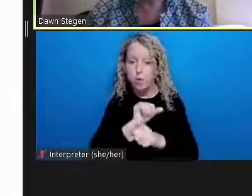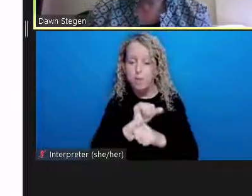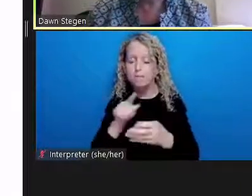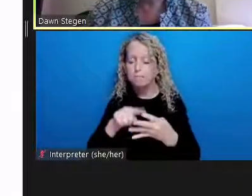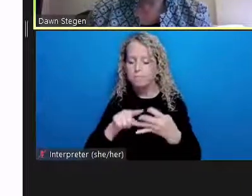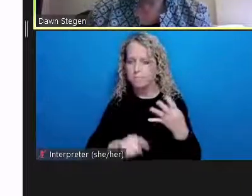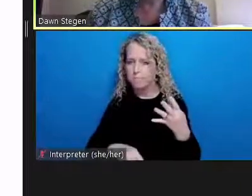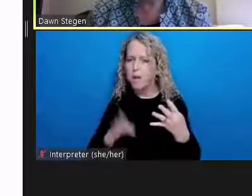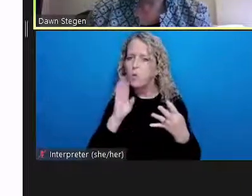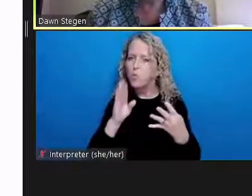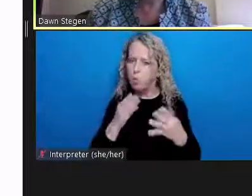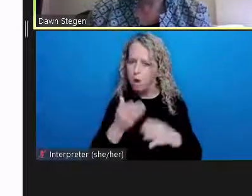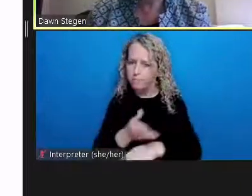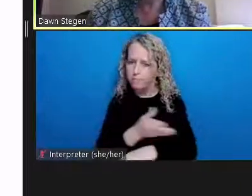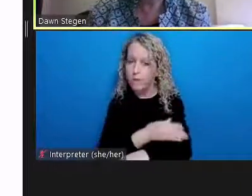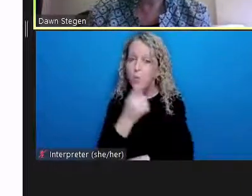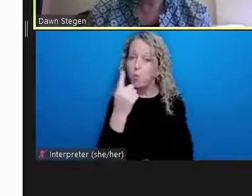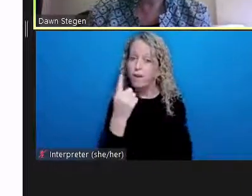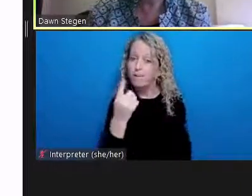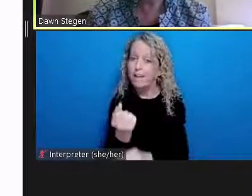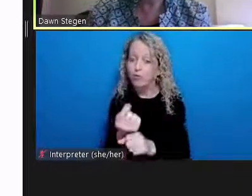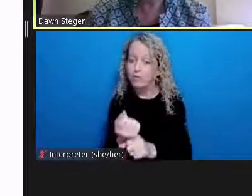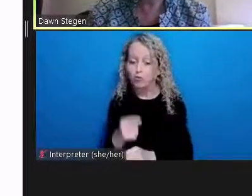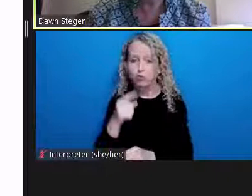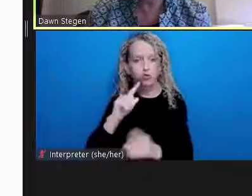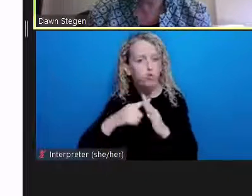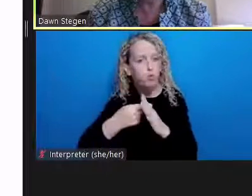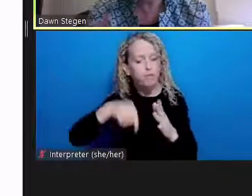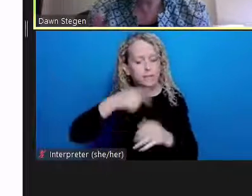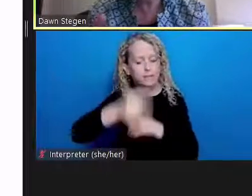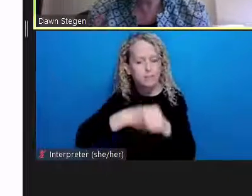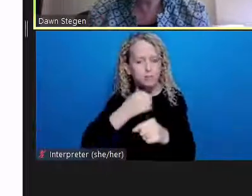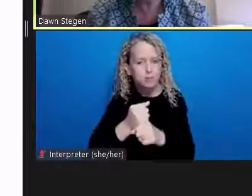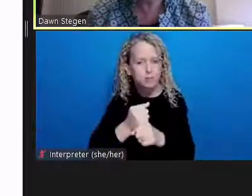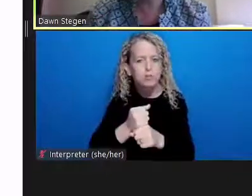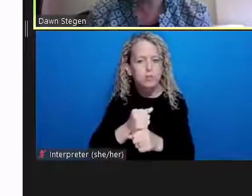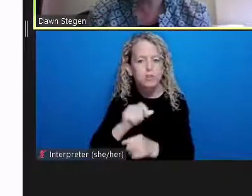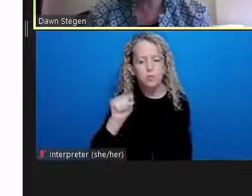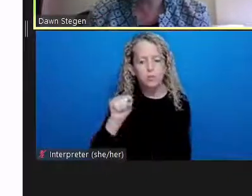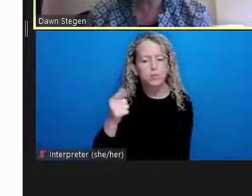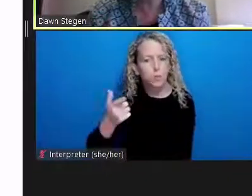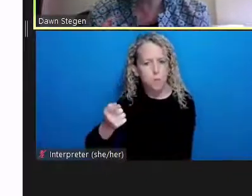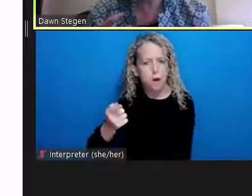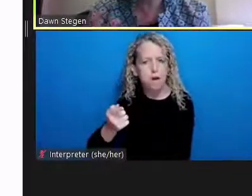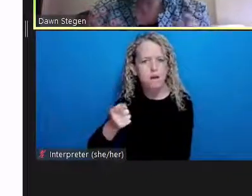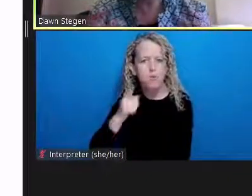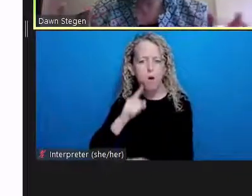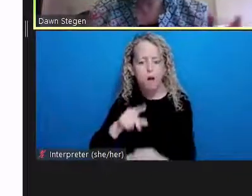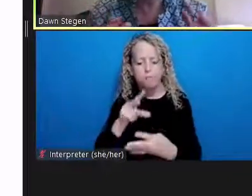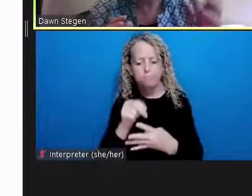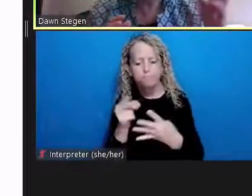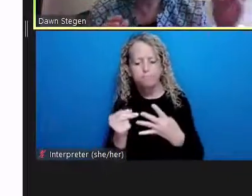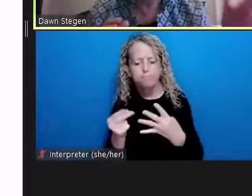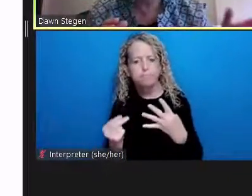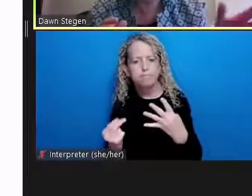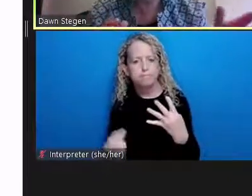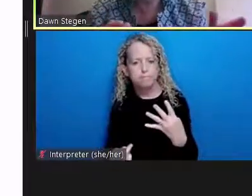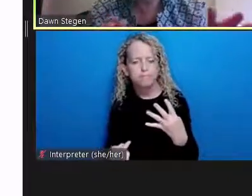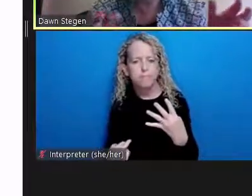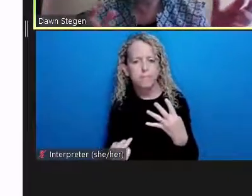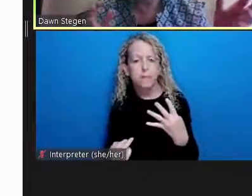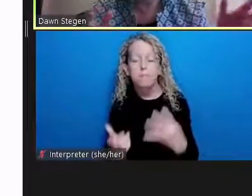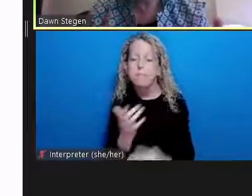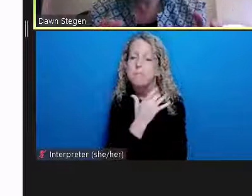standard area a year starting this year in 2021. And it does take approximately 3 years to kind of start